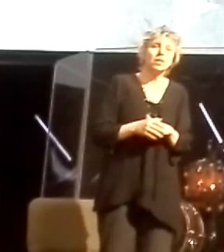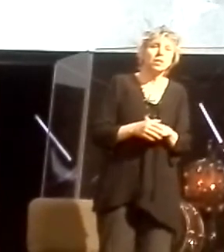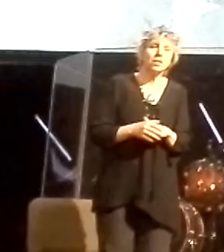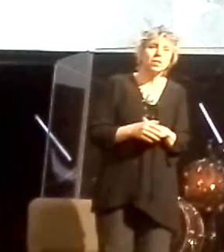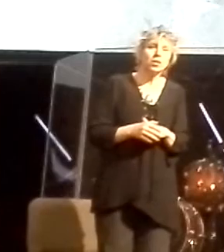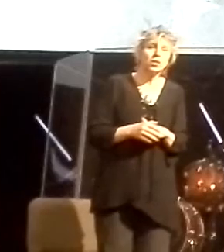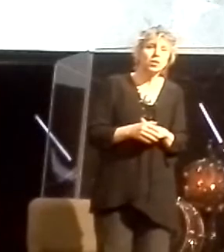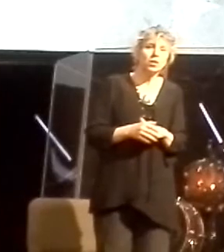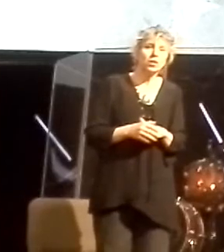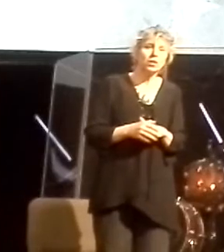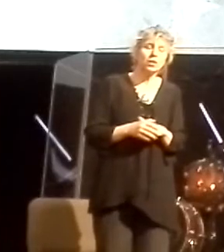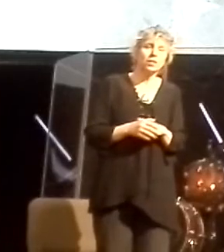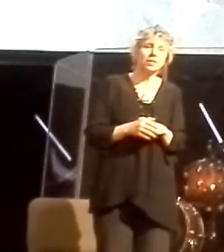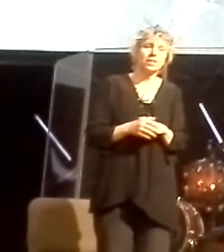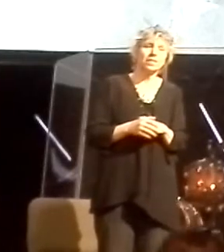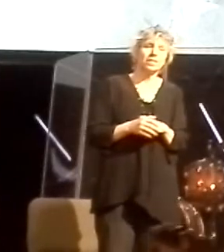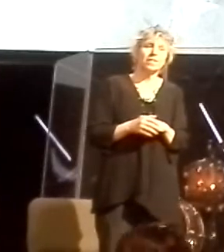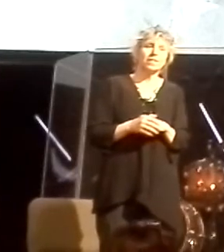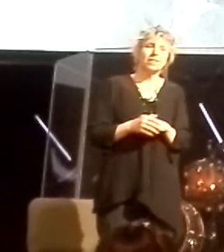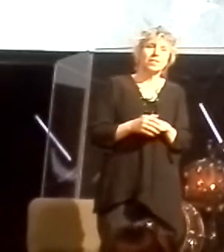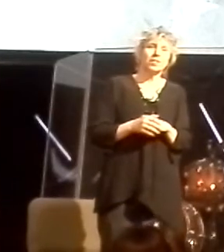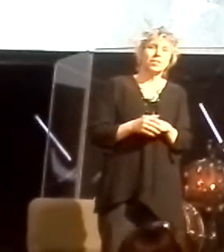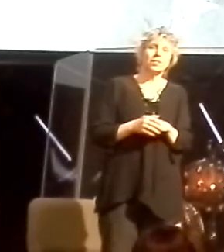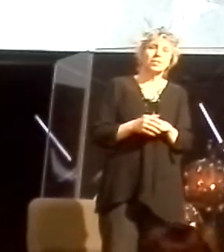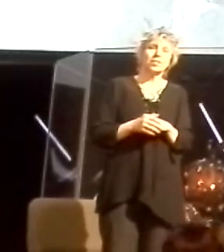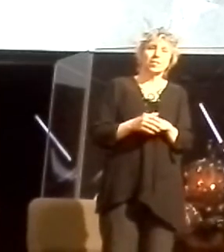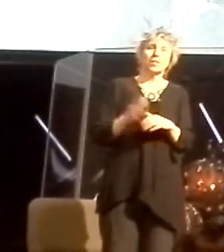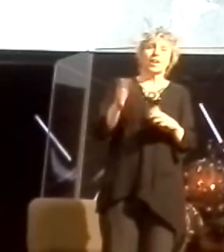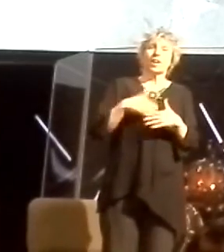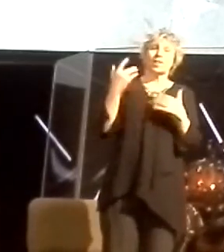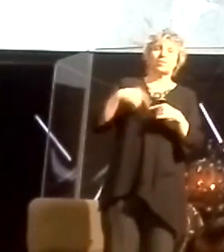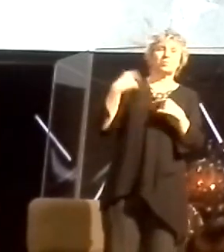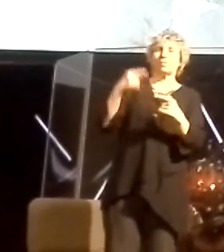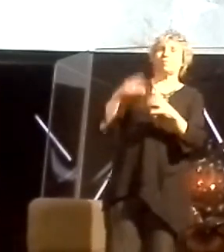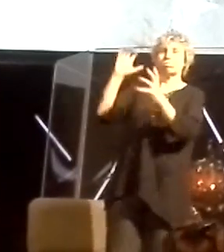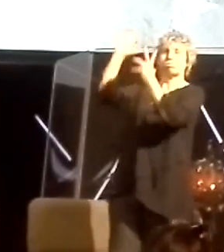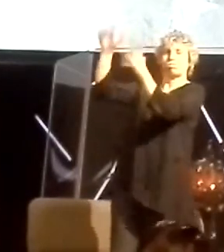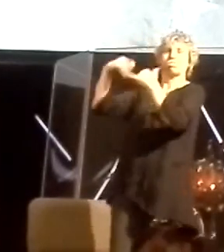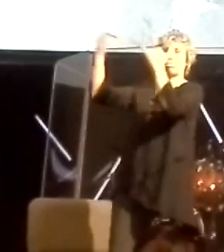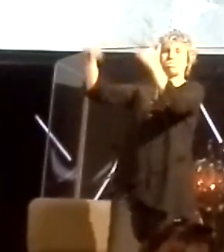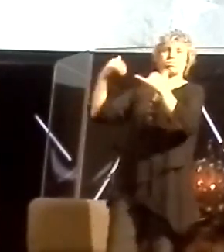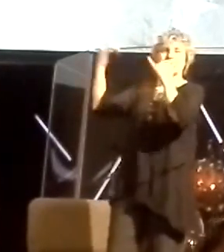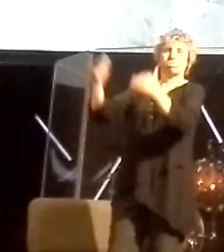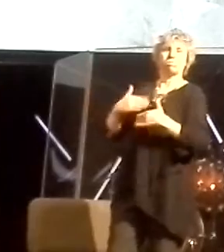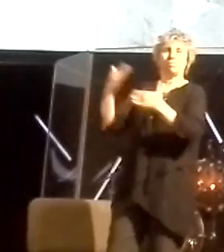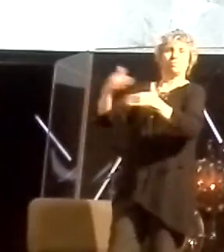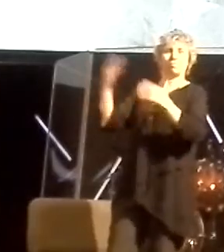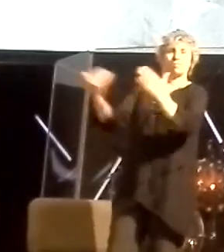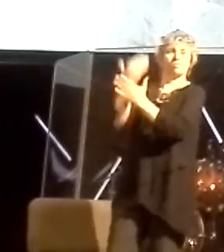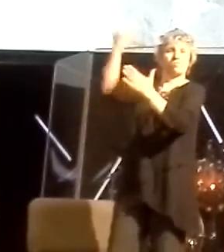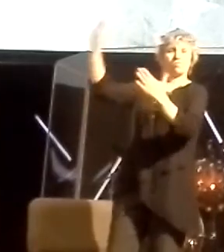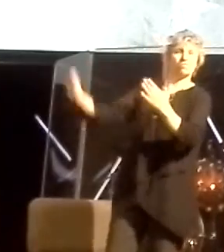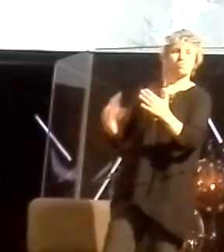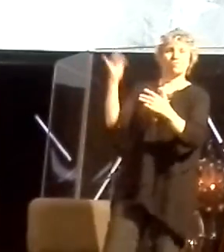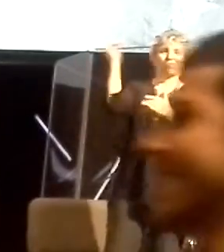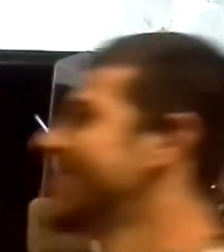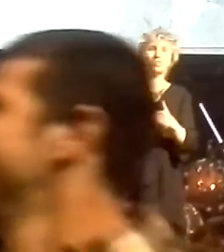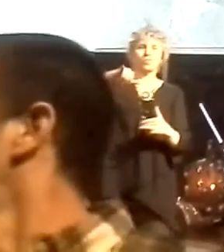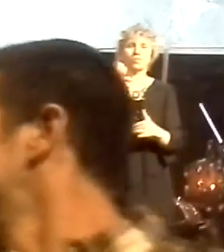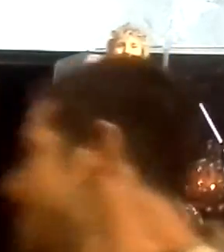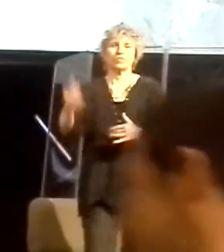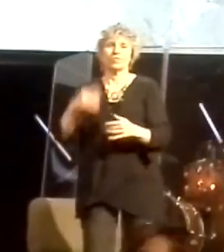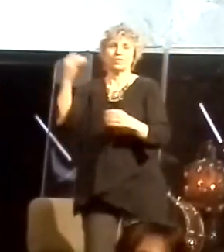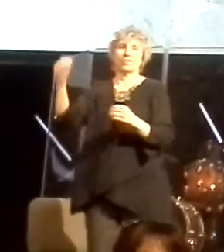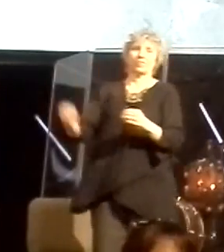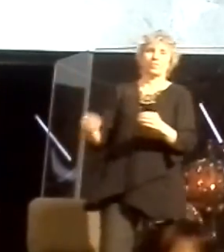was going through in I felt a lift, lifted off my shoulders. I can now breathe in a new way that I can't even put into words. I have decided to go